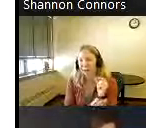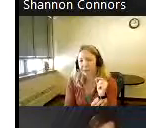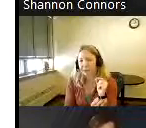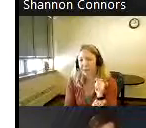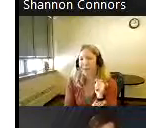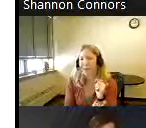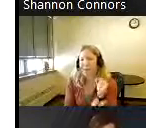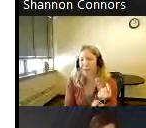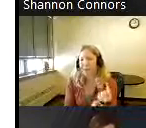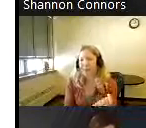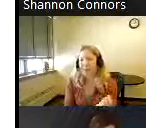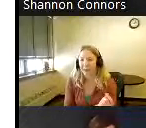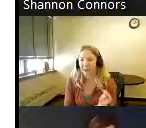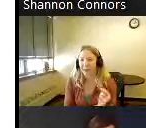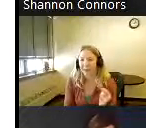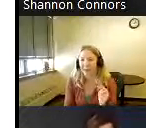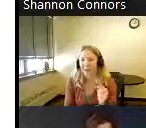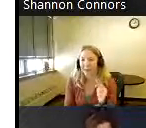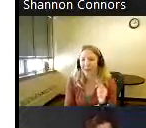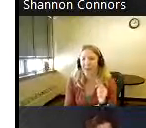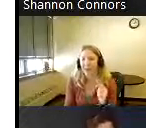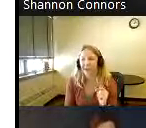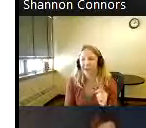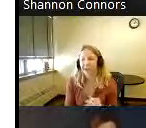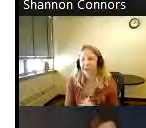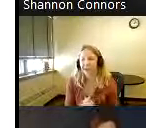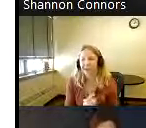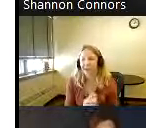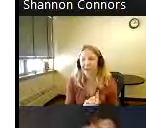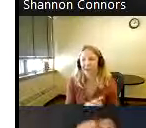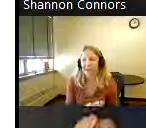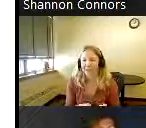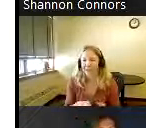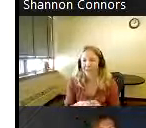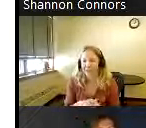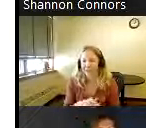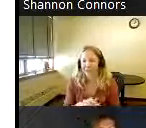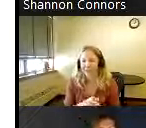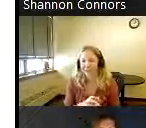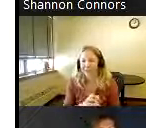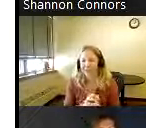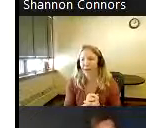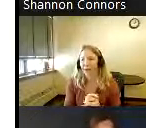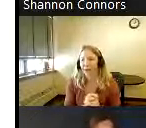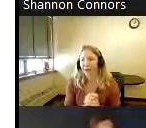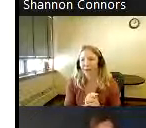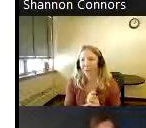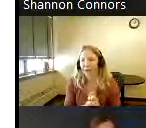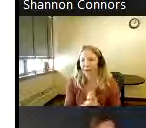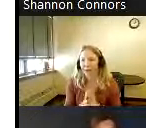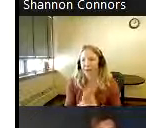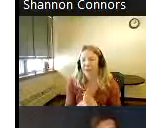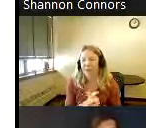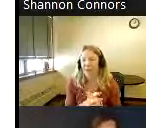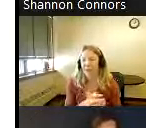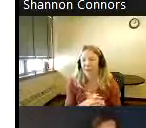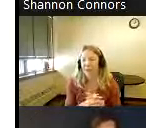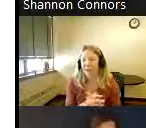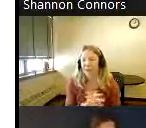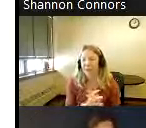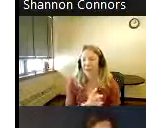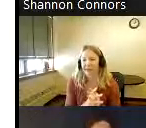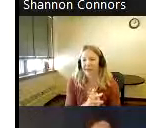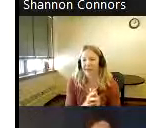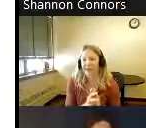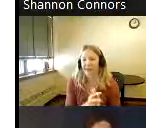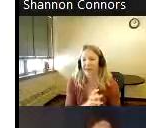particular person says, specifically, I work on mitigating effects of industrial developments in the oil sands region of Alberta, where the focus is on developing